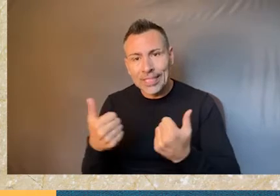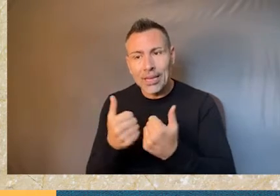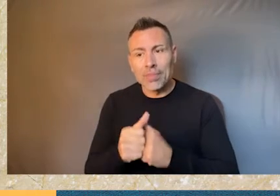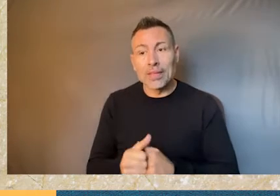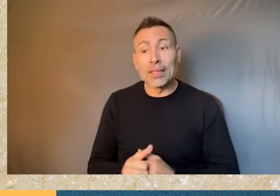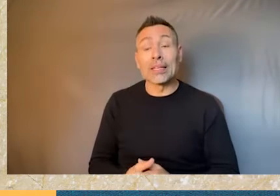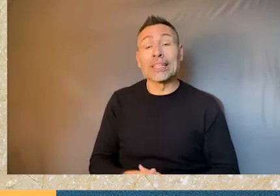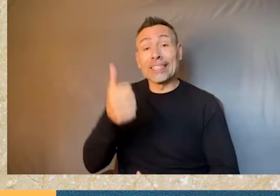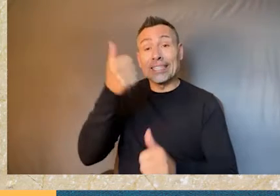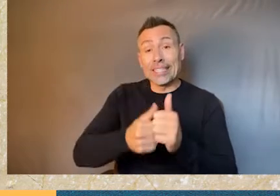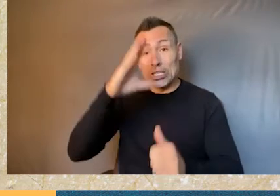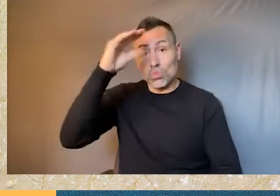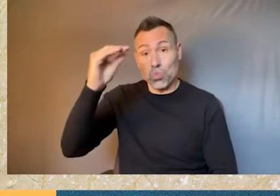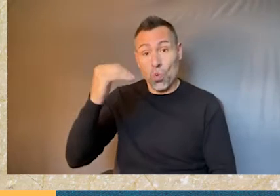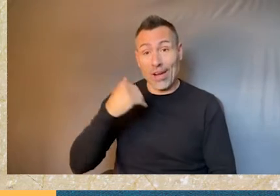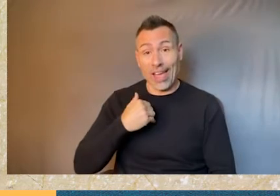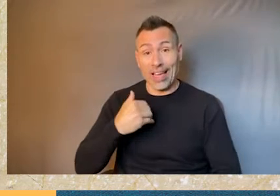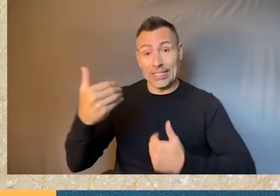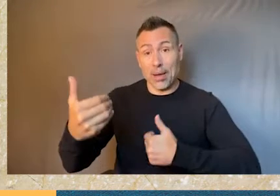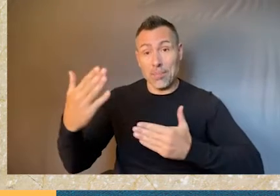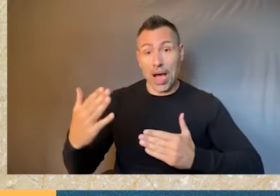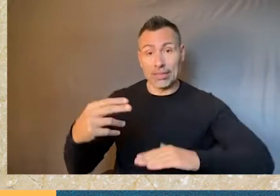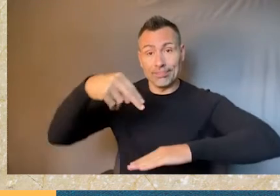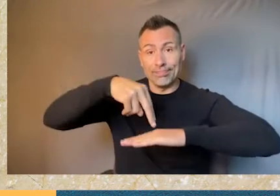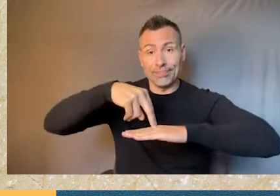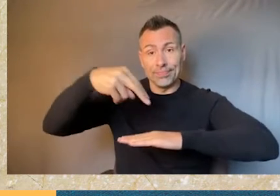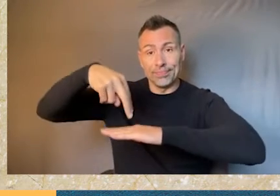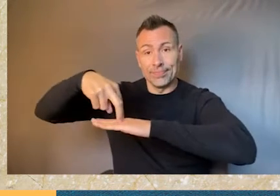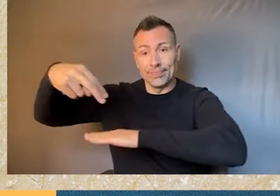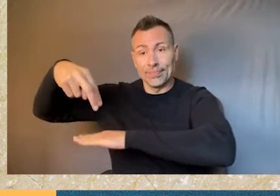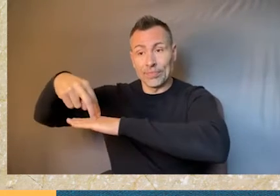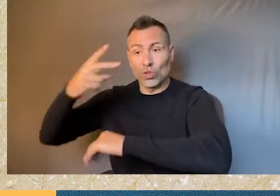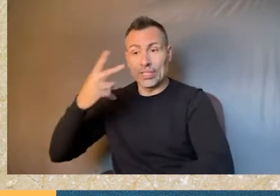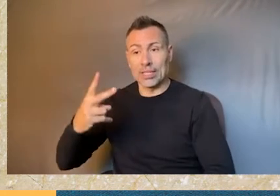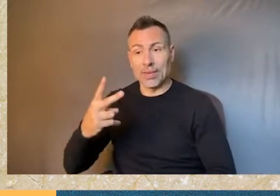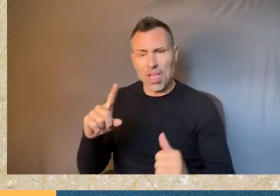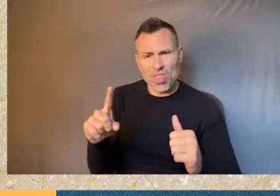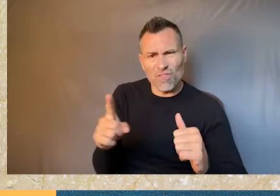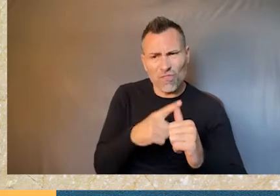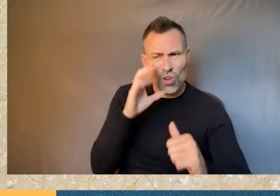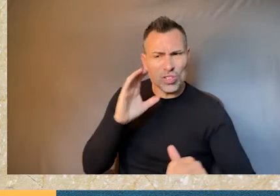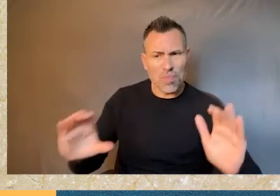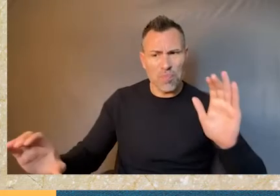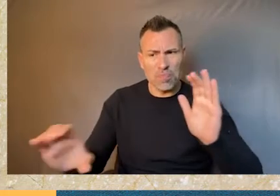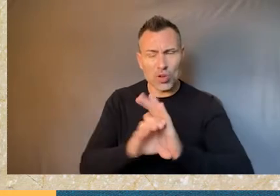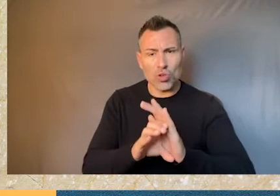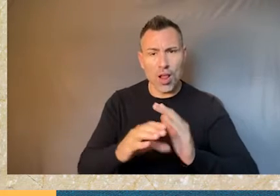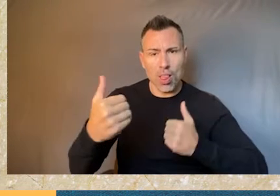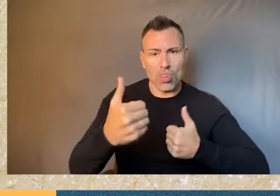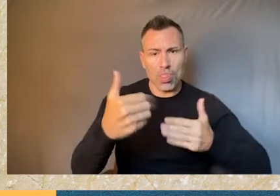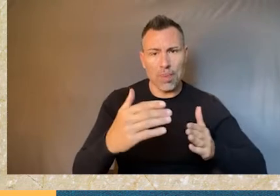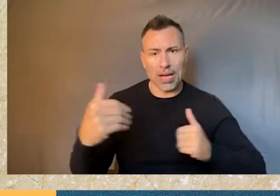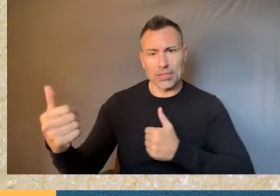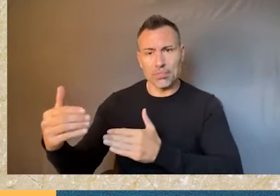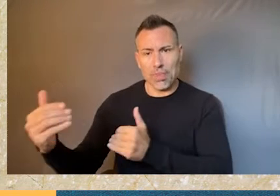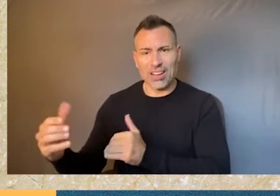box, and they're using the box to stand on to help see the game. And in this slide, every one of the boys is being